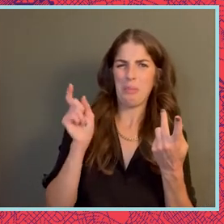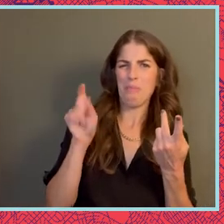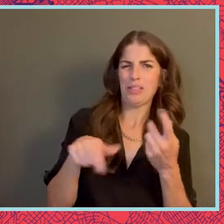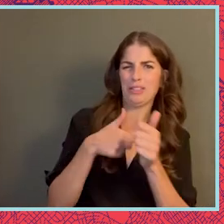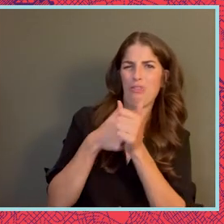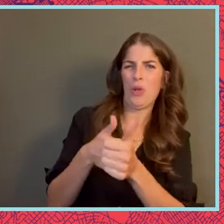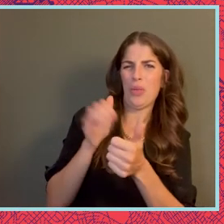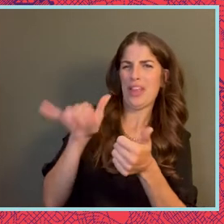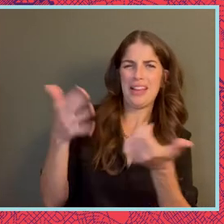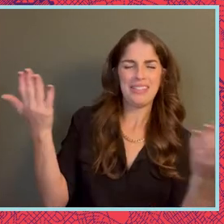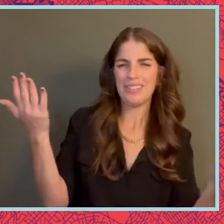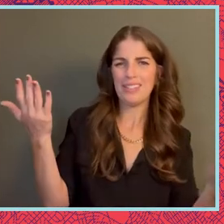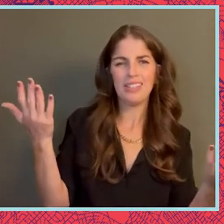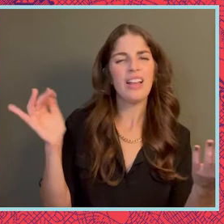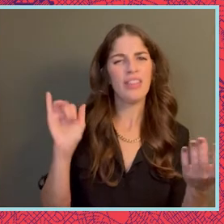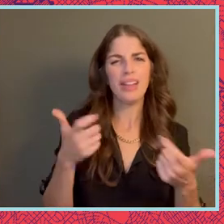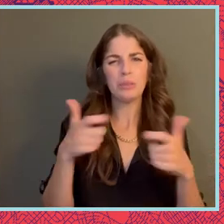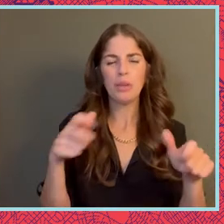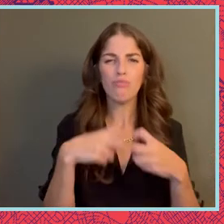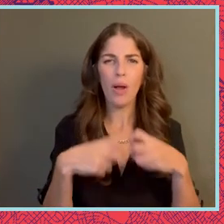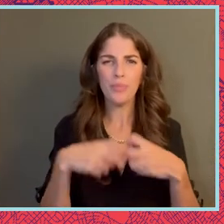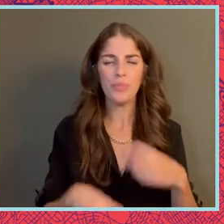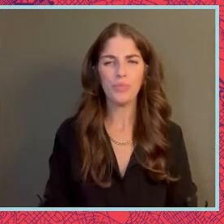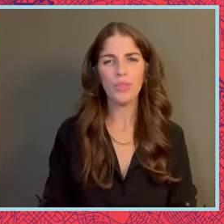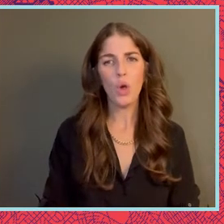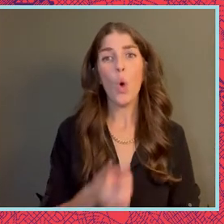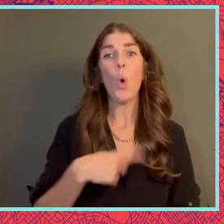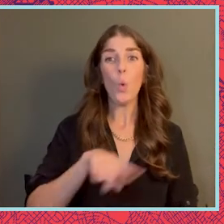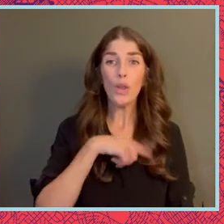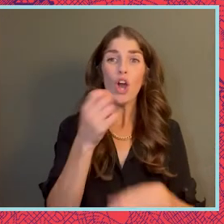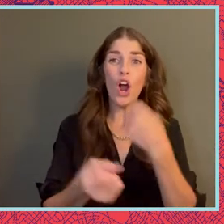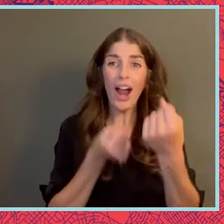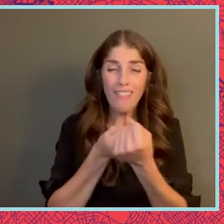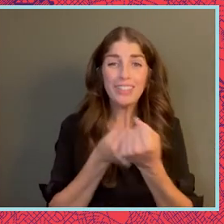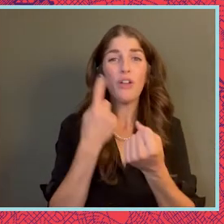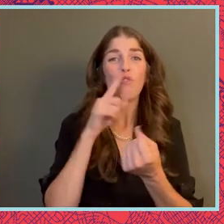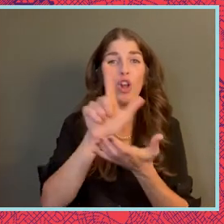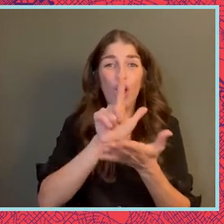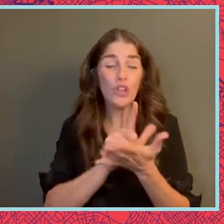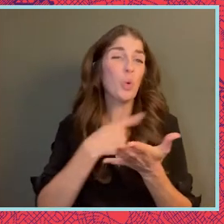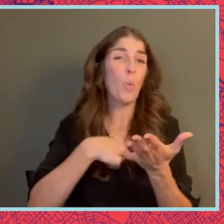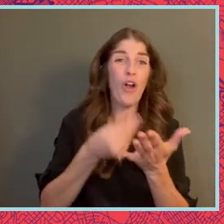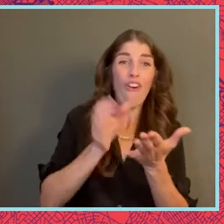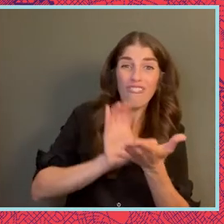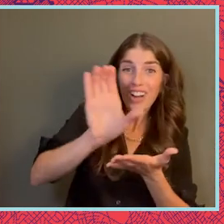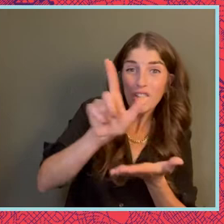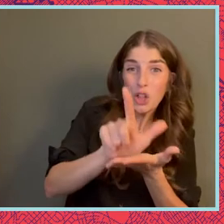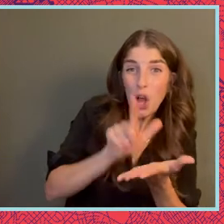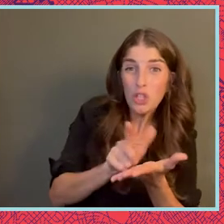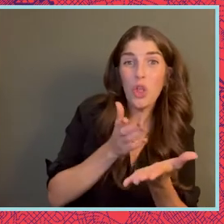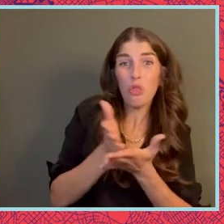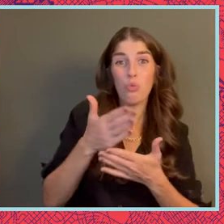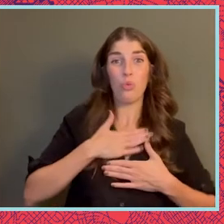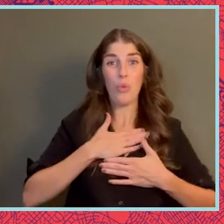is subjected to that type of scrutiny. And it's a problem where we're advocating for these local laws. We're funding these local laws through our